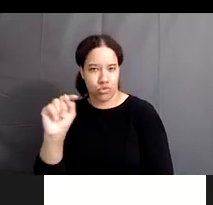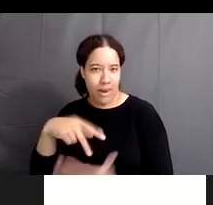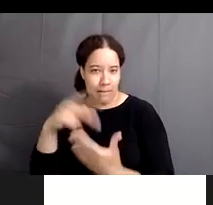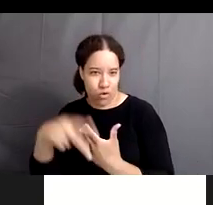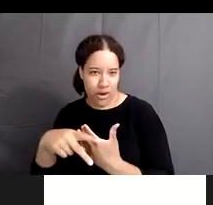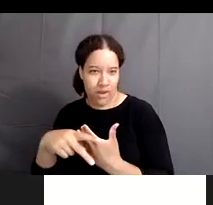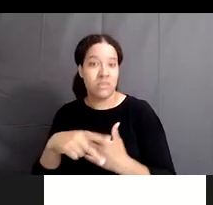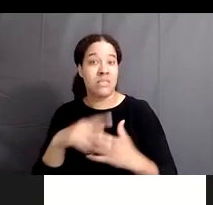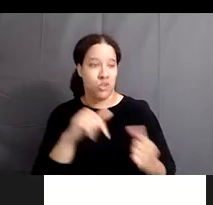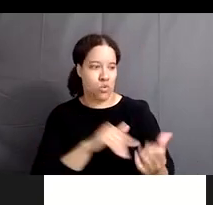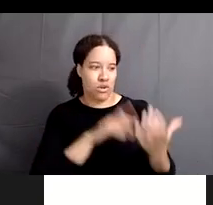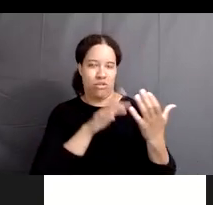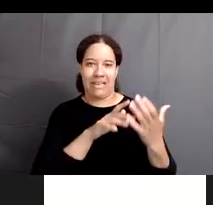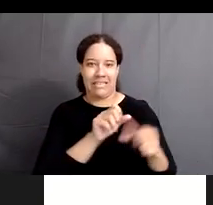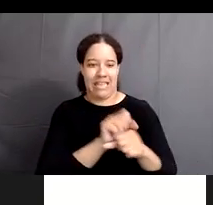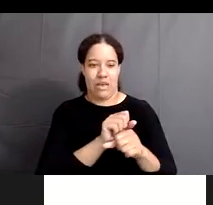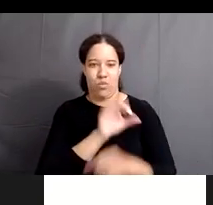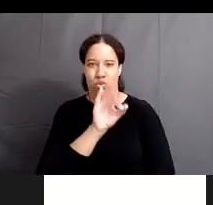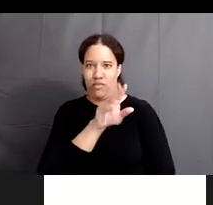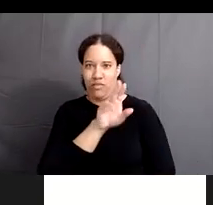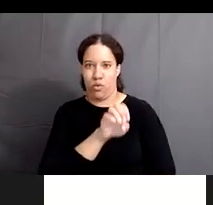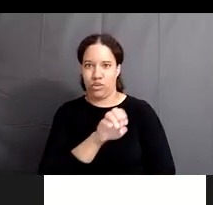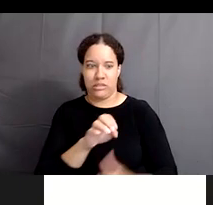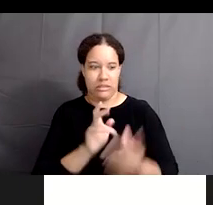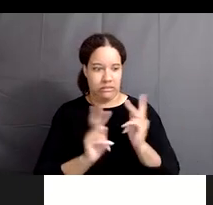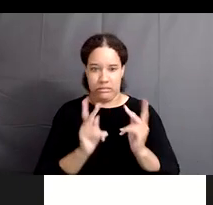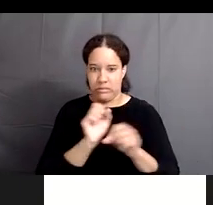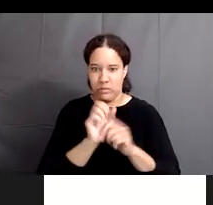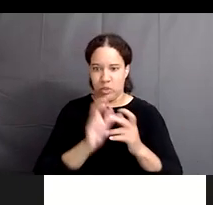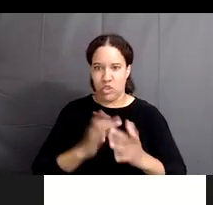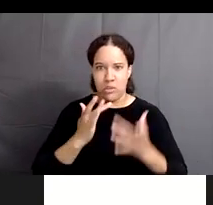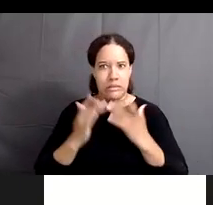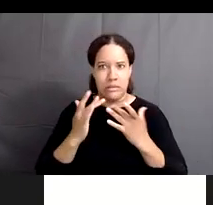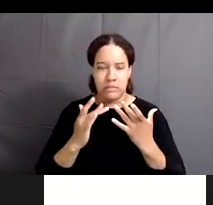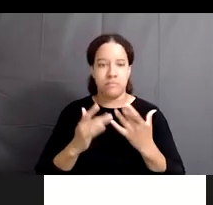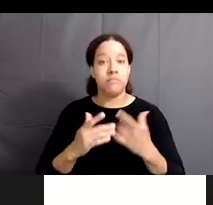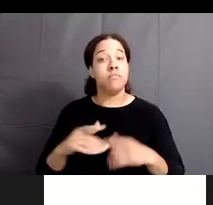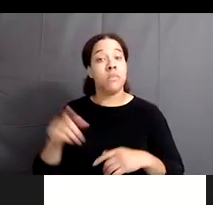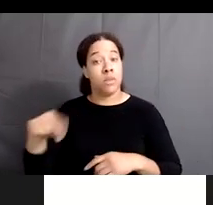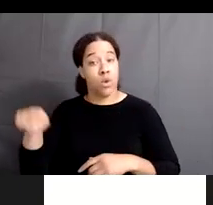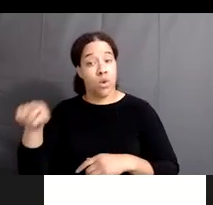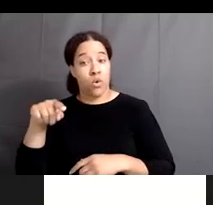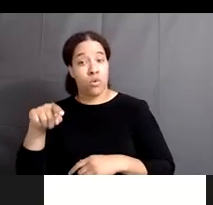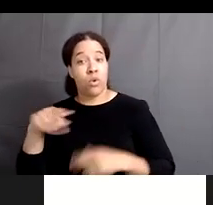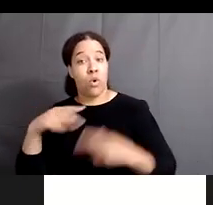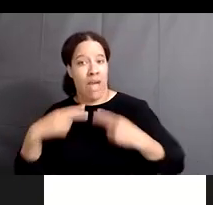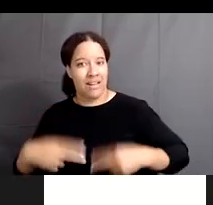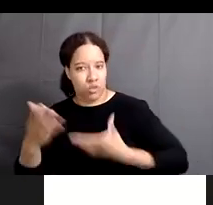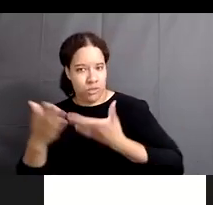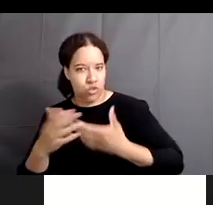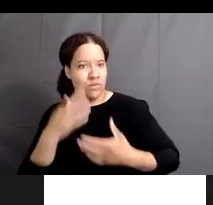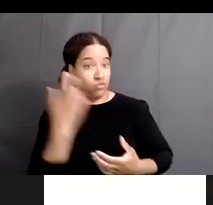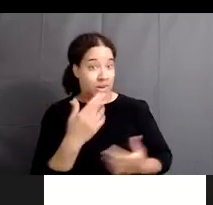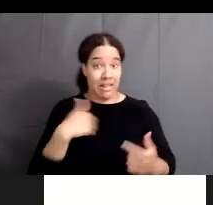crisis. And they knew that MCCD cares about people that are working in, low